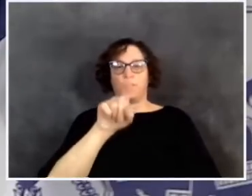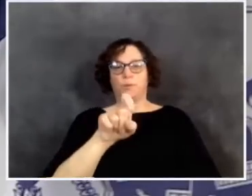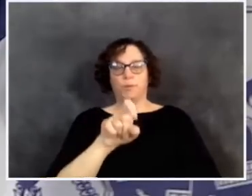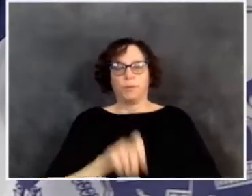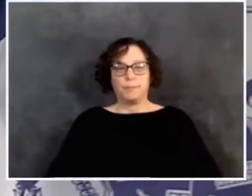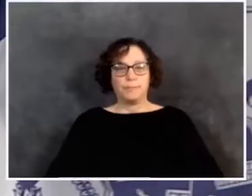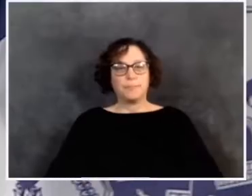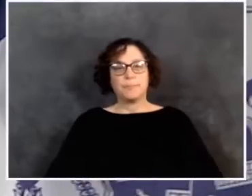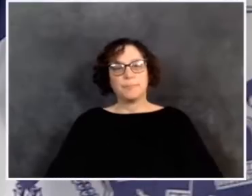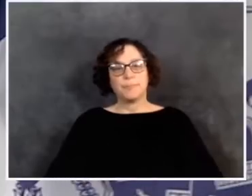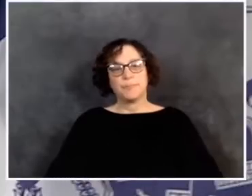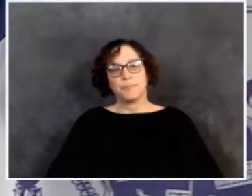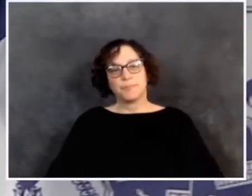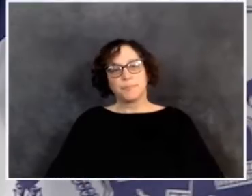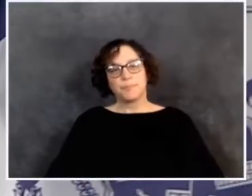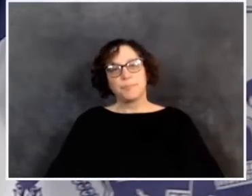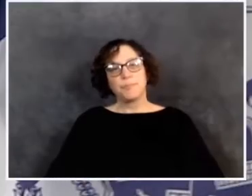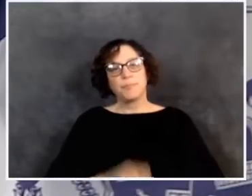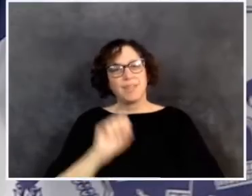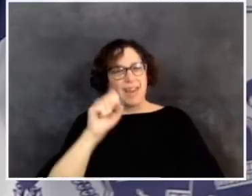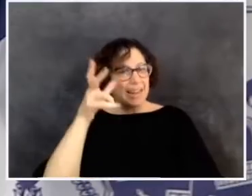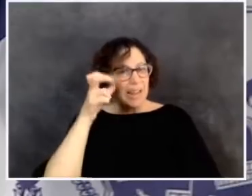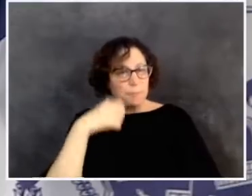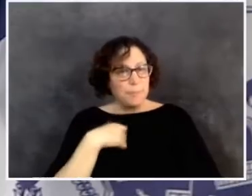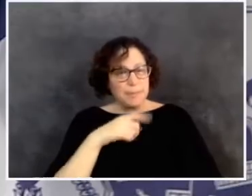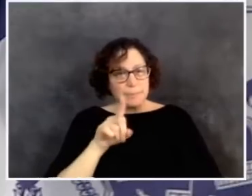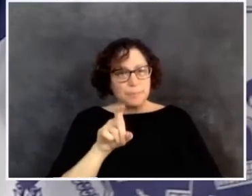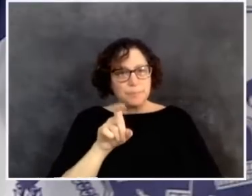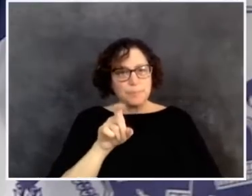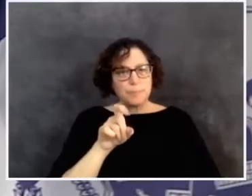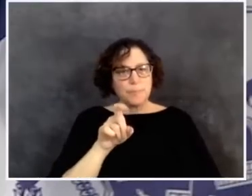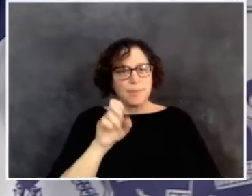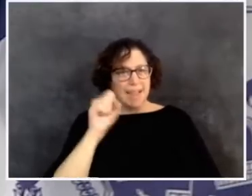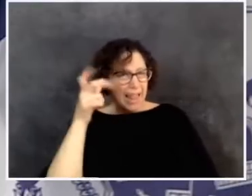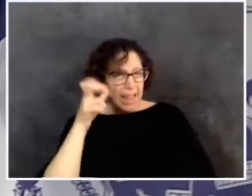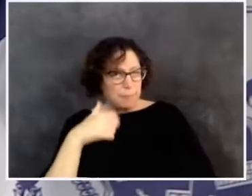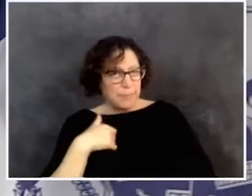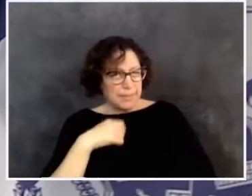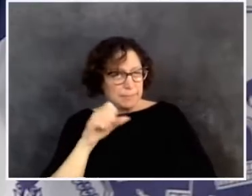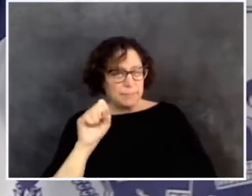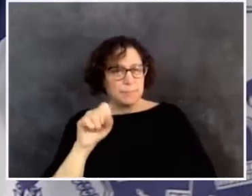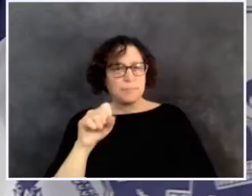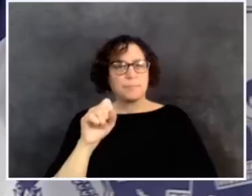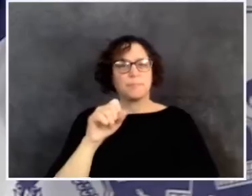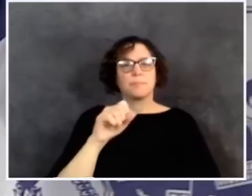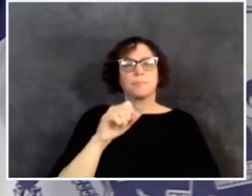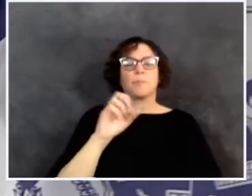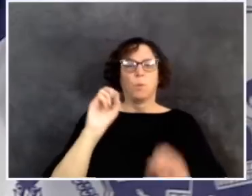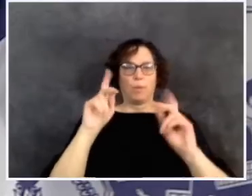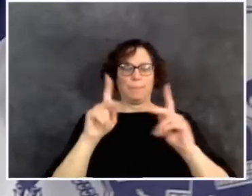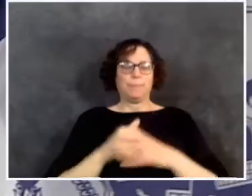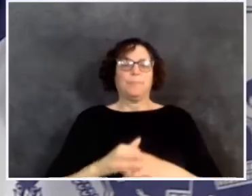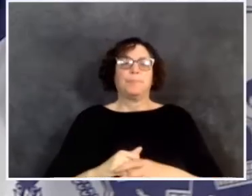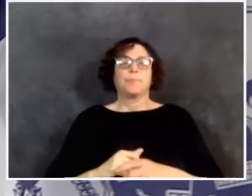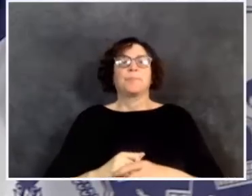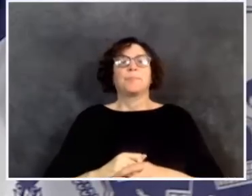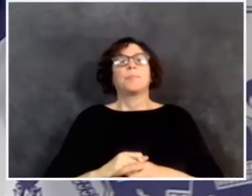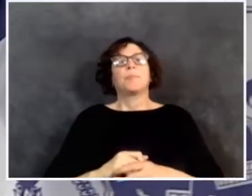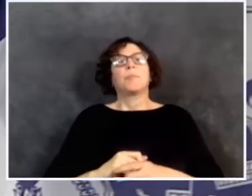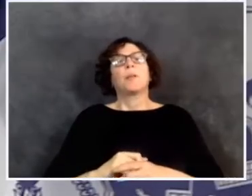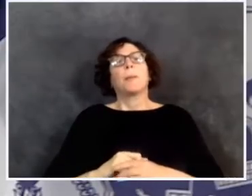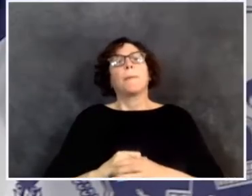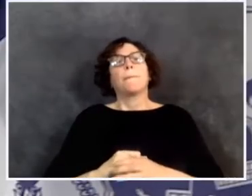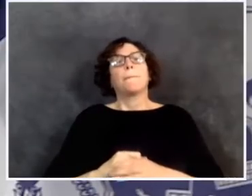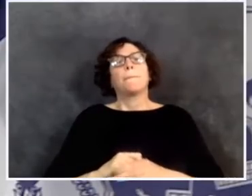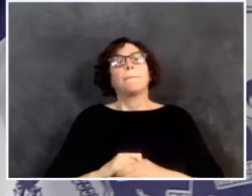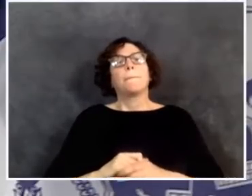Reuben, can you hear me? Yeah, can you hear me? Yeah. Okay. Just wanted to see if you could weigh in, please. Some members of the